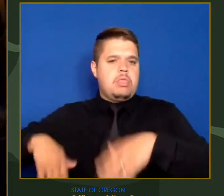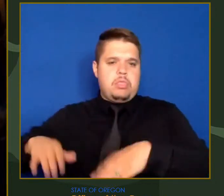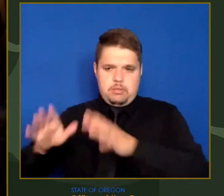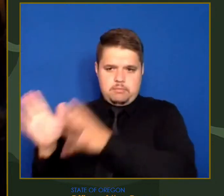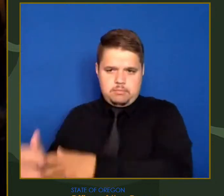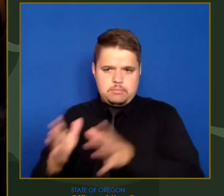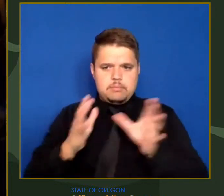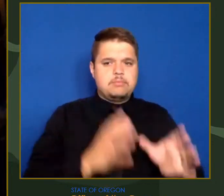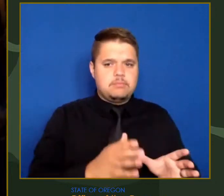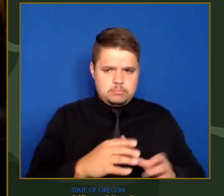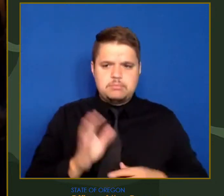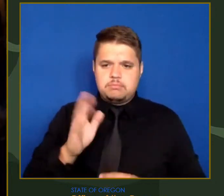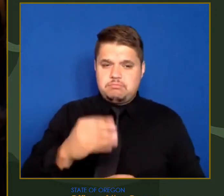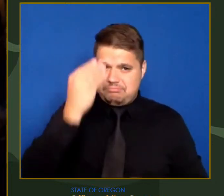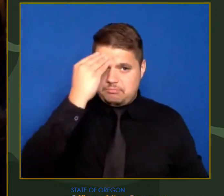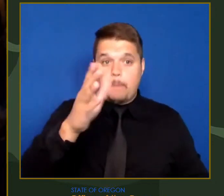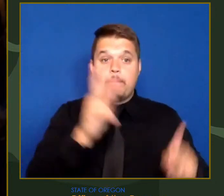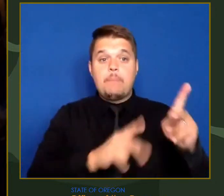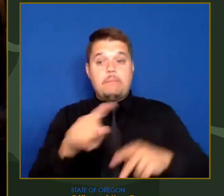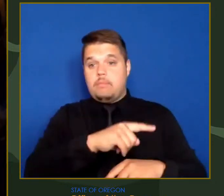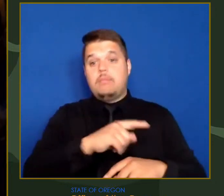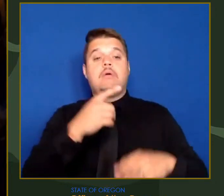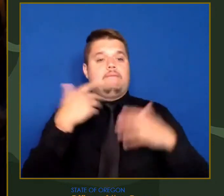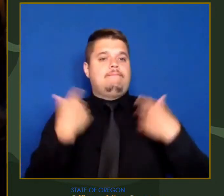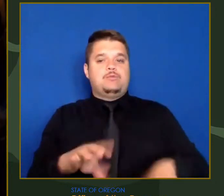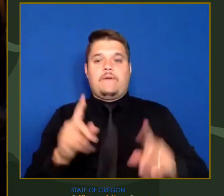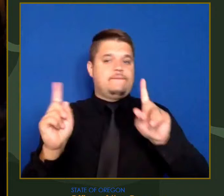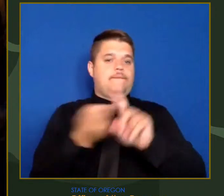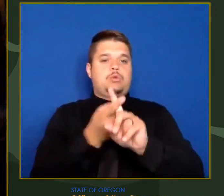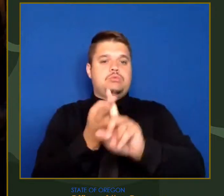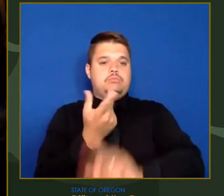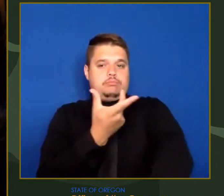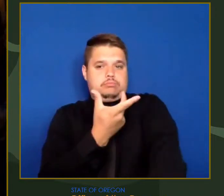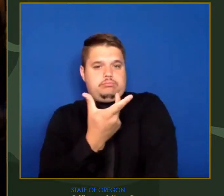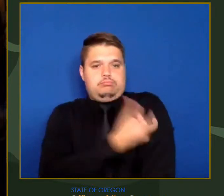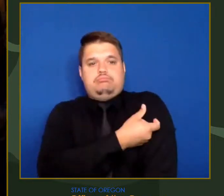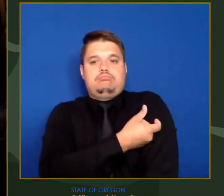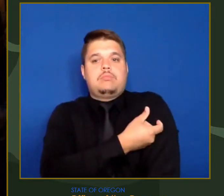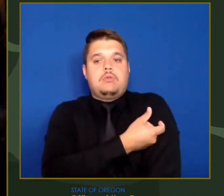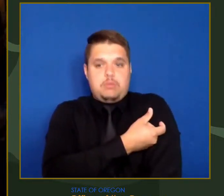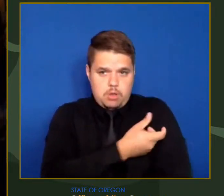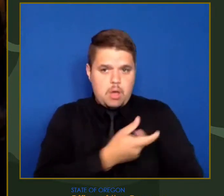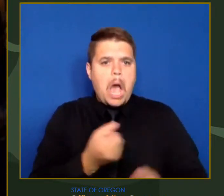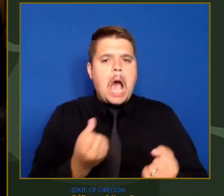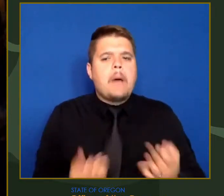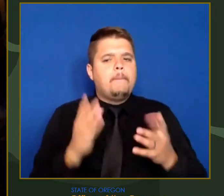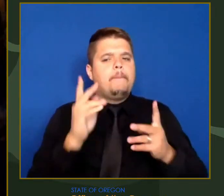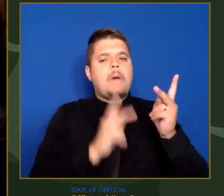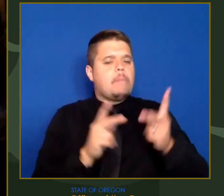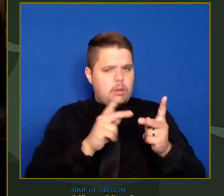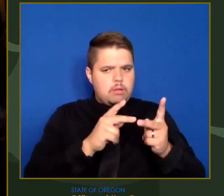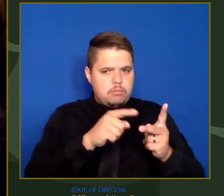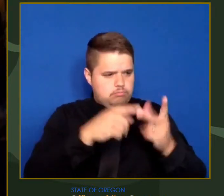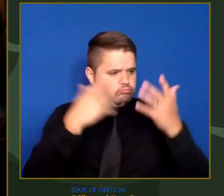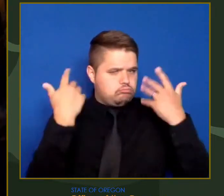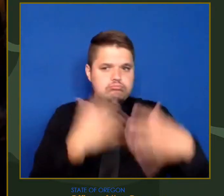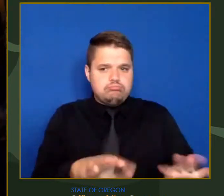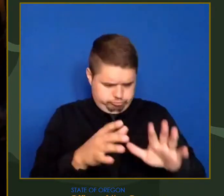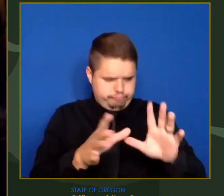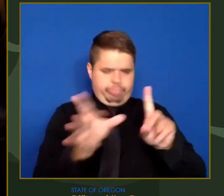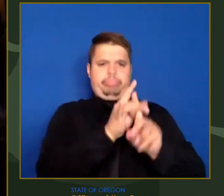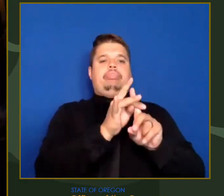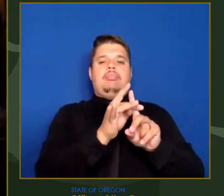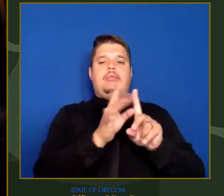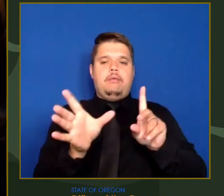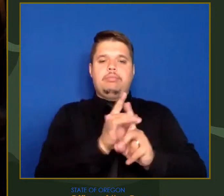virus is clearly waning. Daily cases and COVID-19 hospitalizations and the percentage of people testing positive are